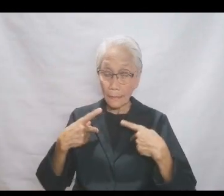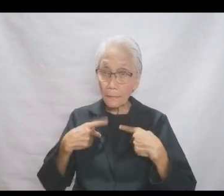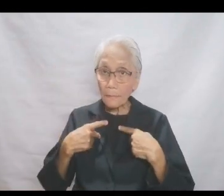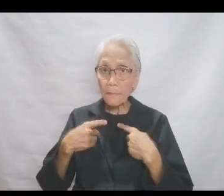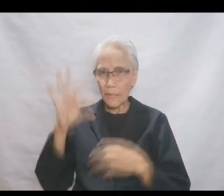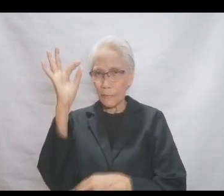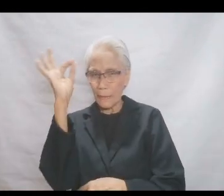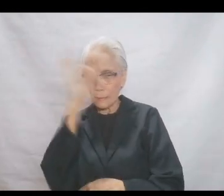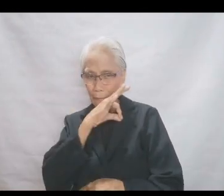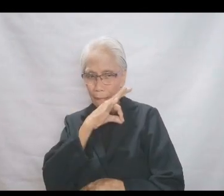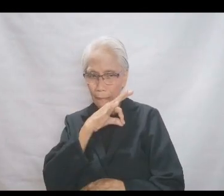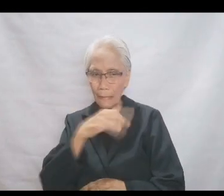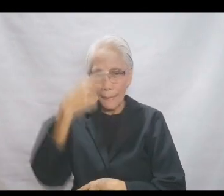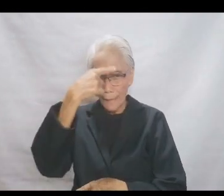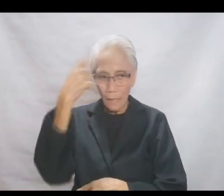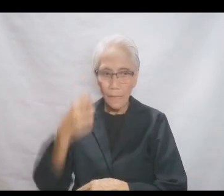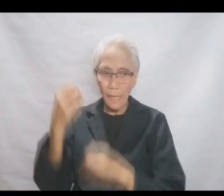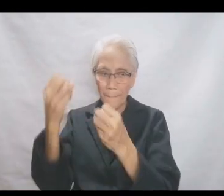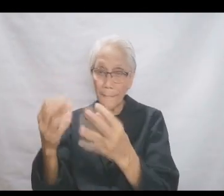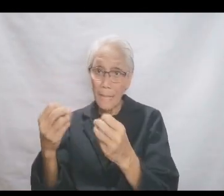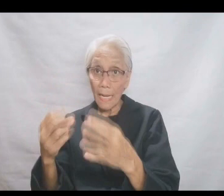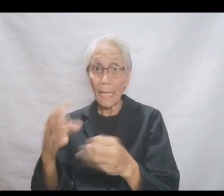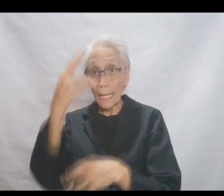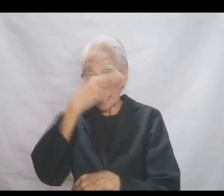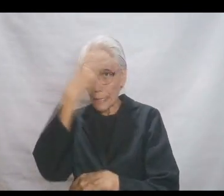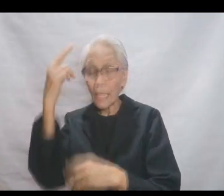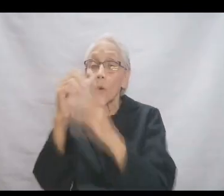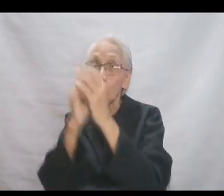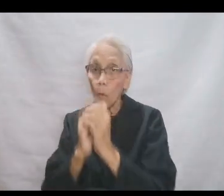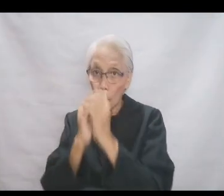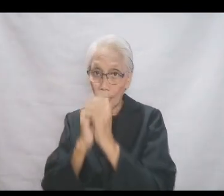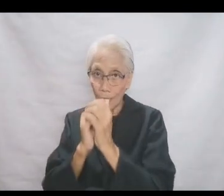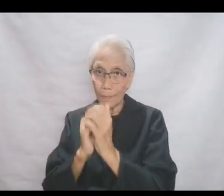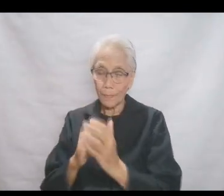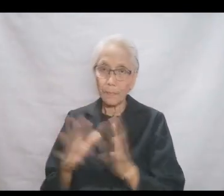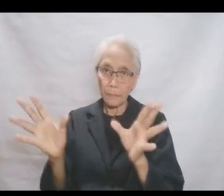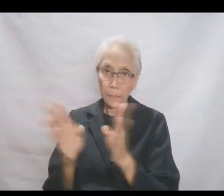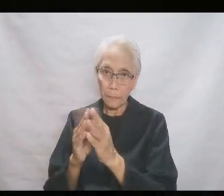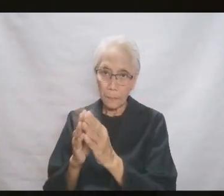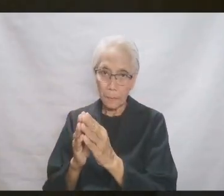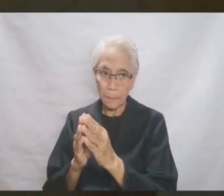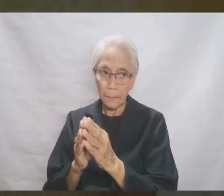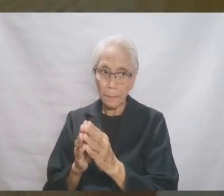possessions, triggered by artificial and induced glossolalia in many Catholic worship gatherings.